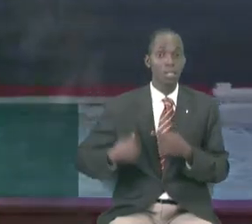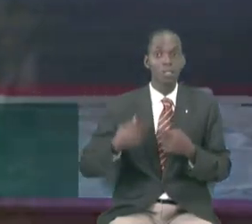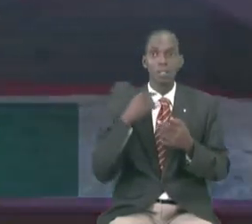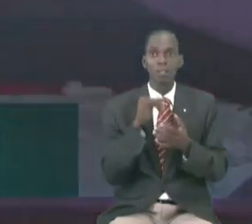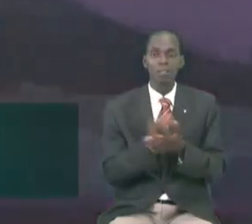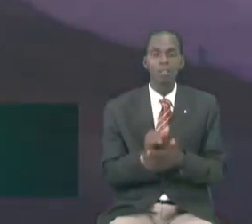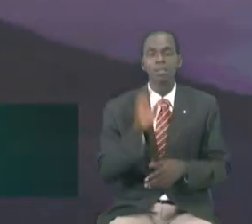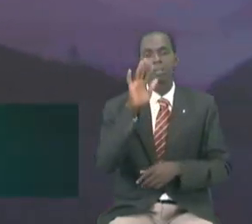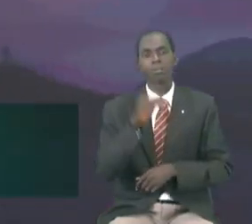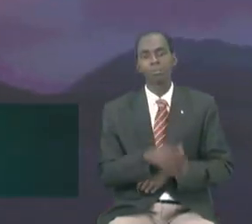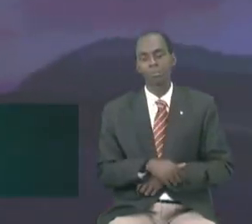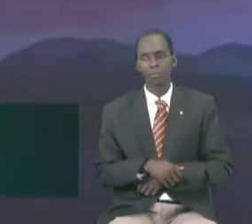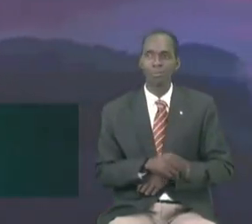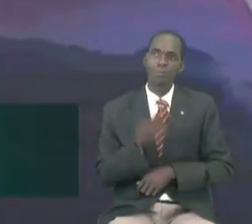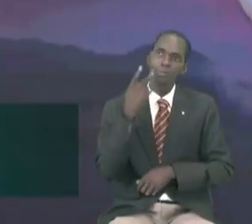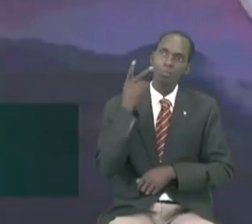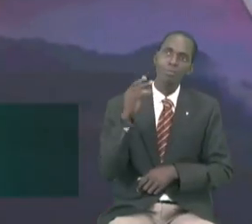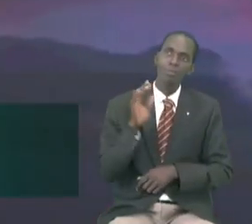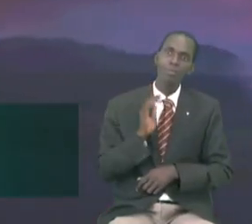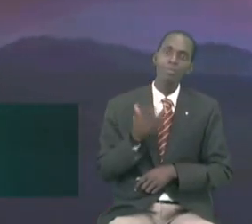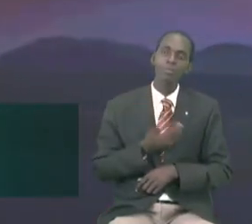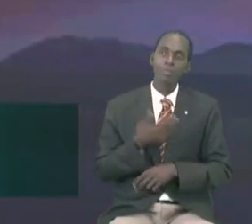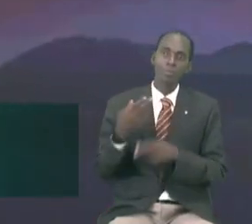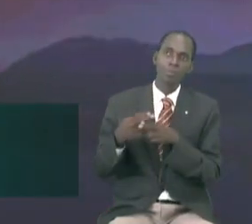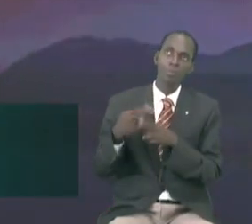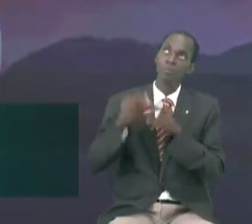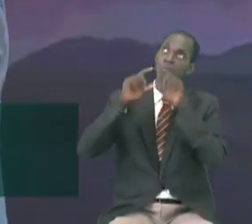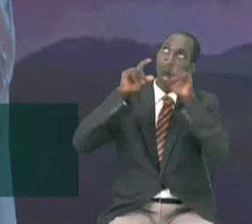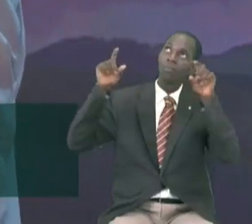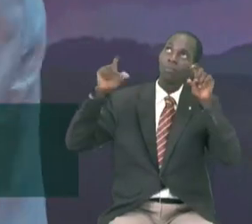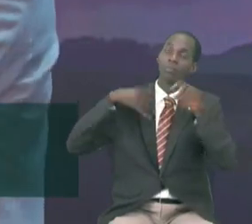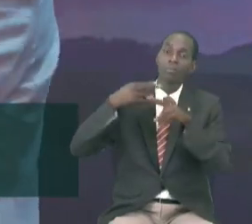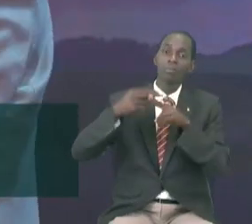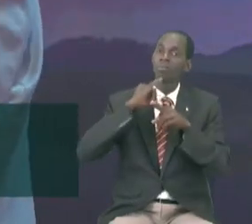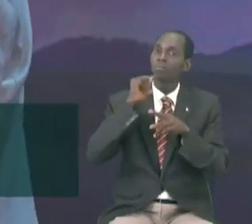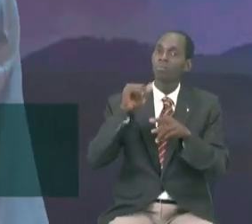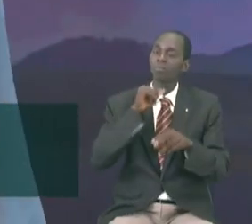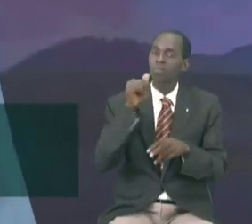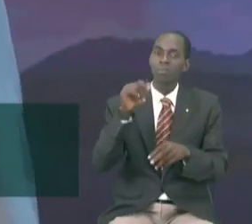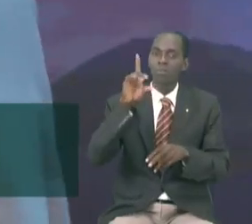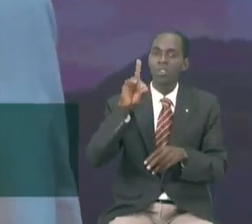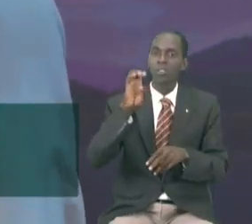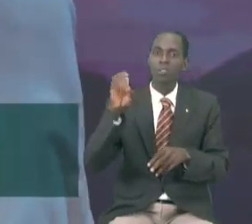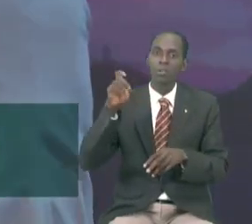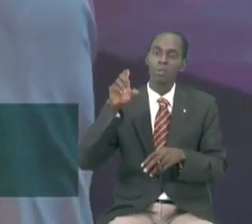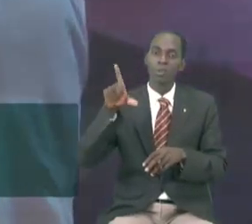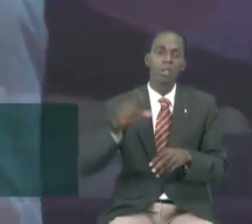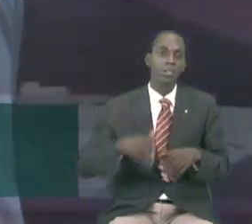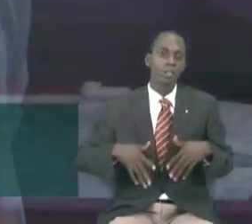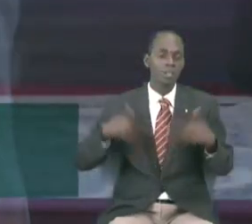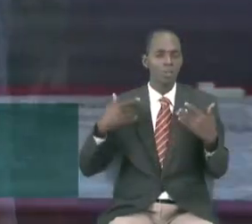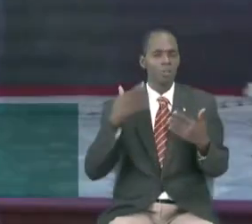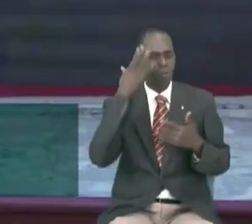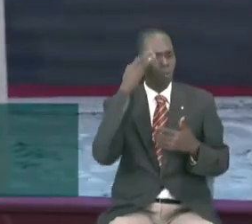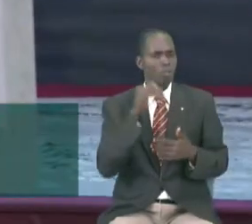I'm preaching to them, follow peace with all men and holiness without which no man shall see the Lord. You know,